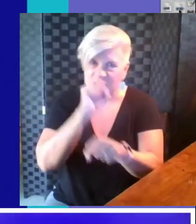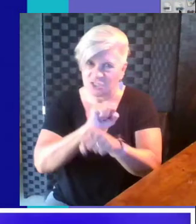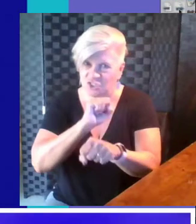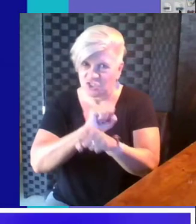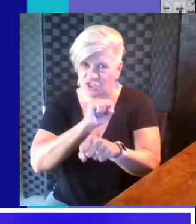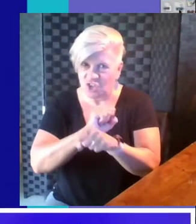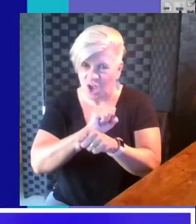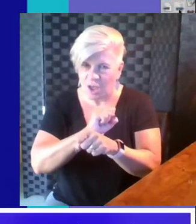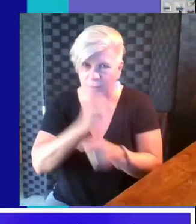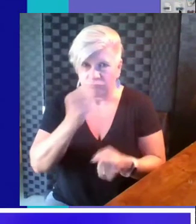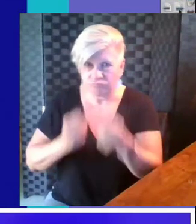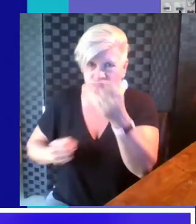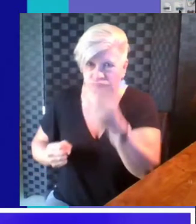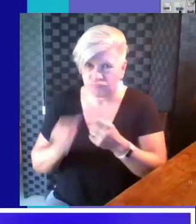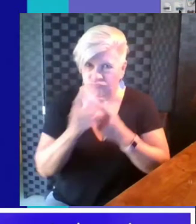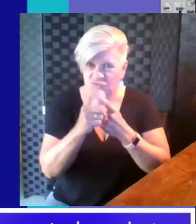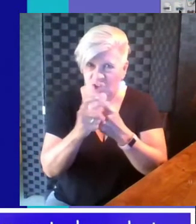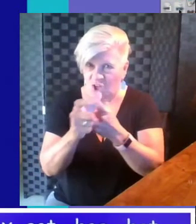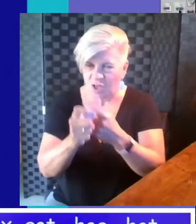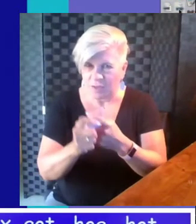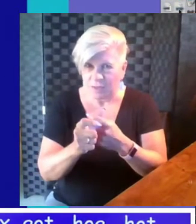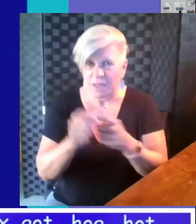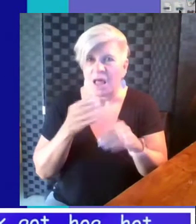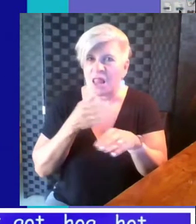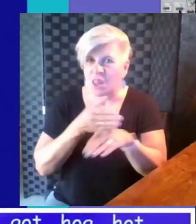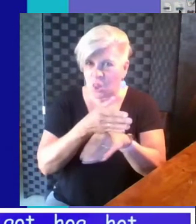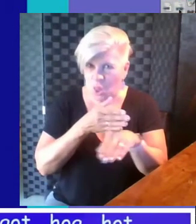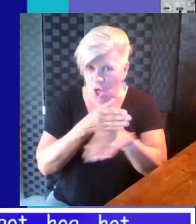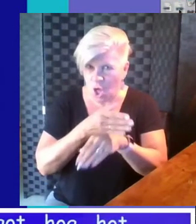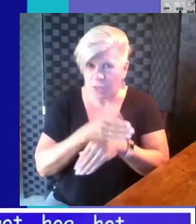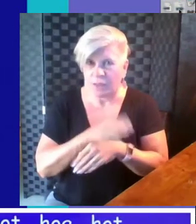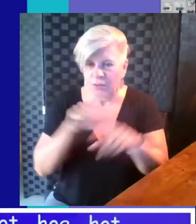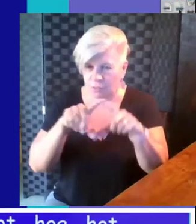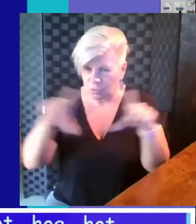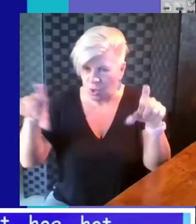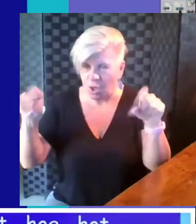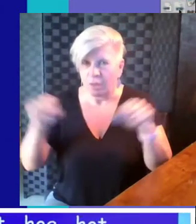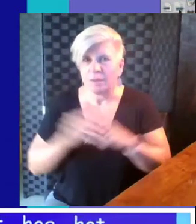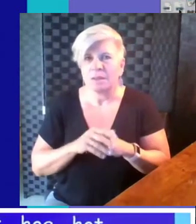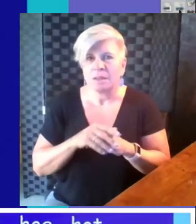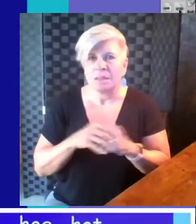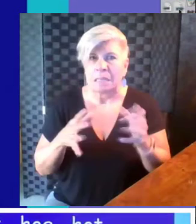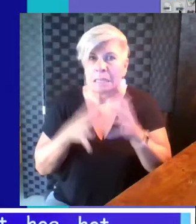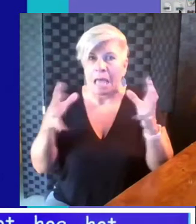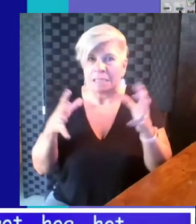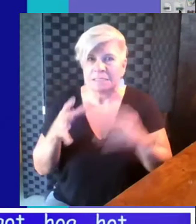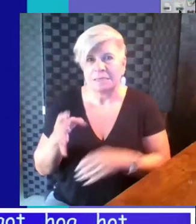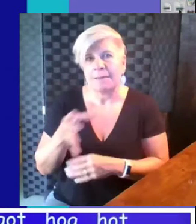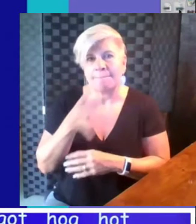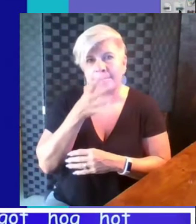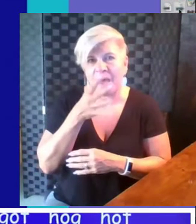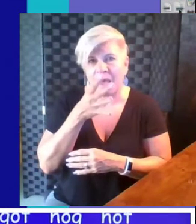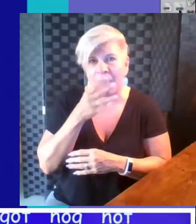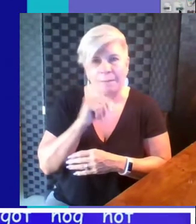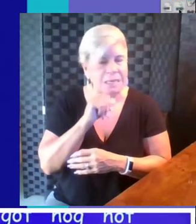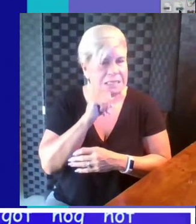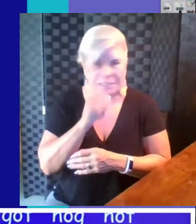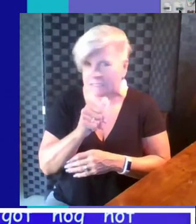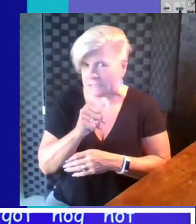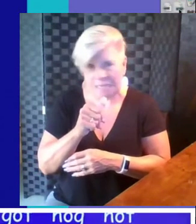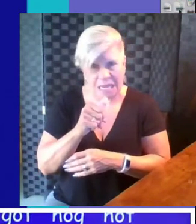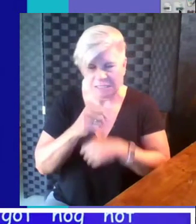Hop, job, jog, log. Lot,